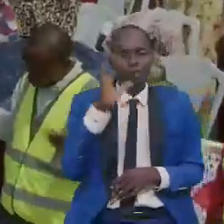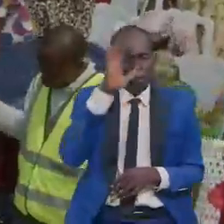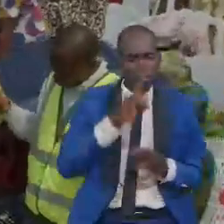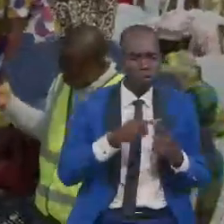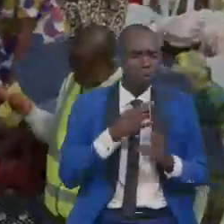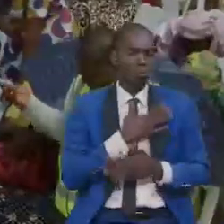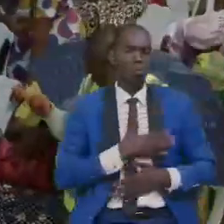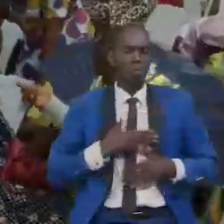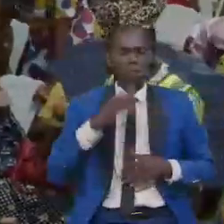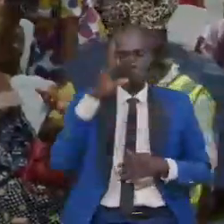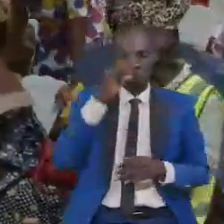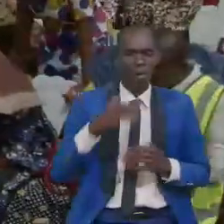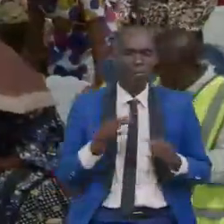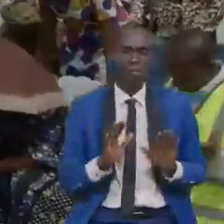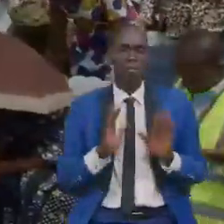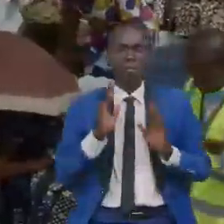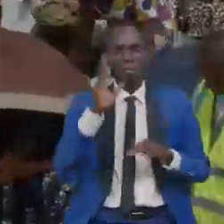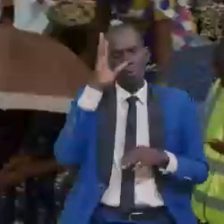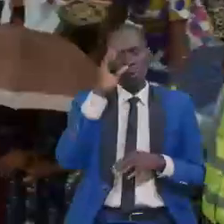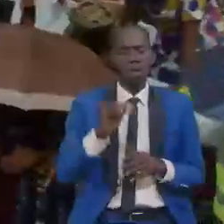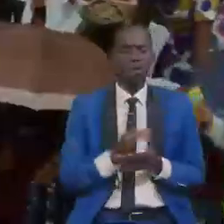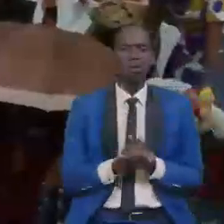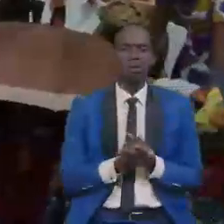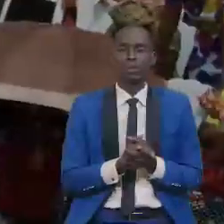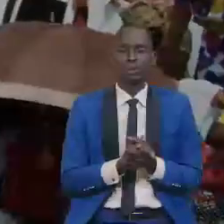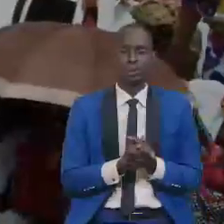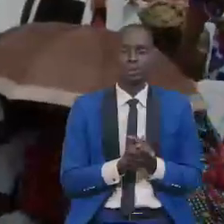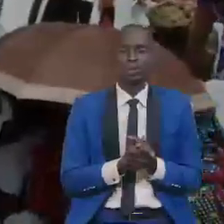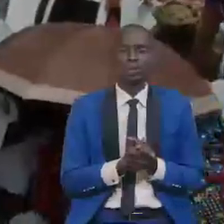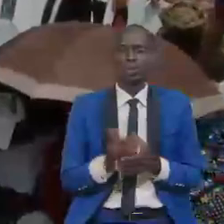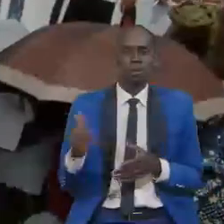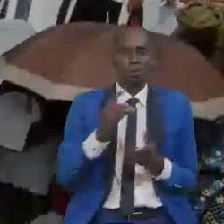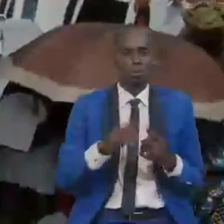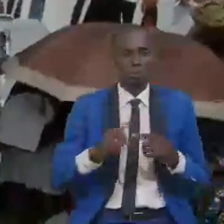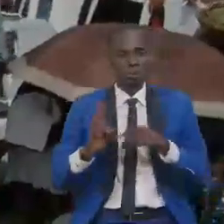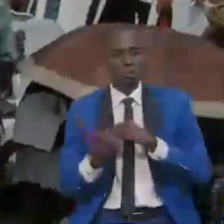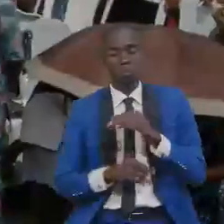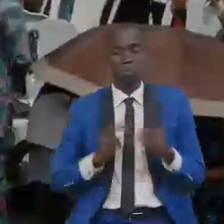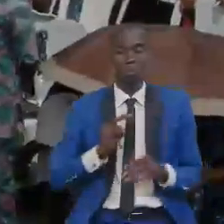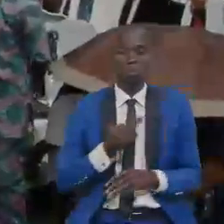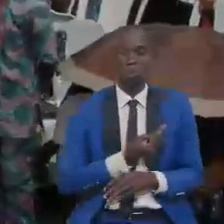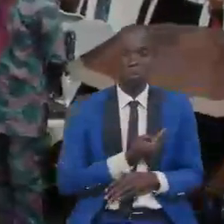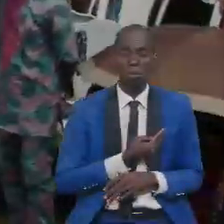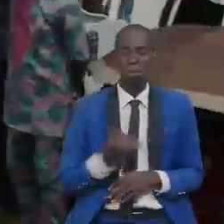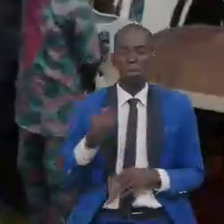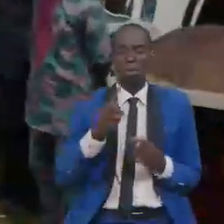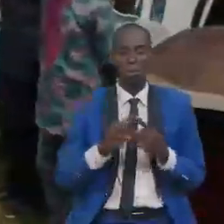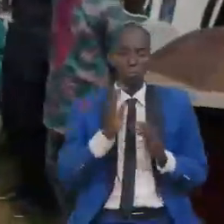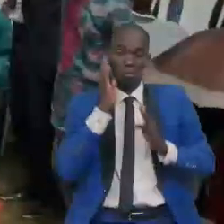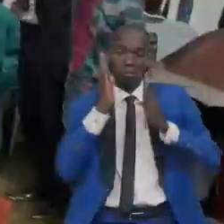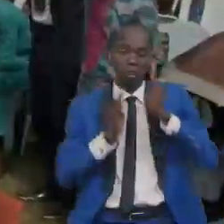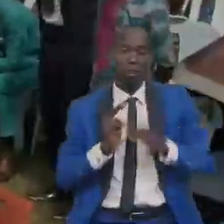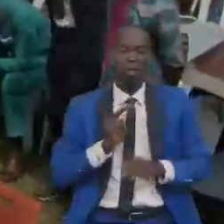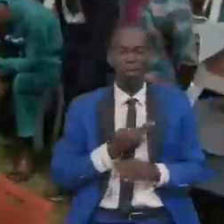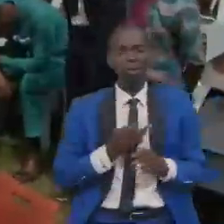dear man they want to beat us they want you harass us let